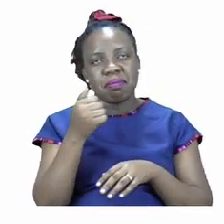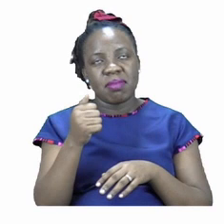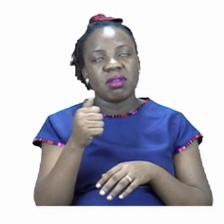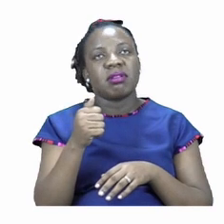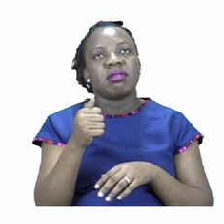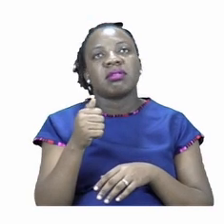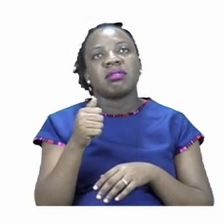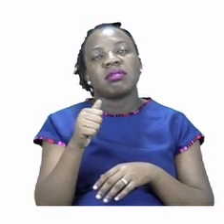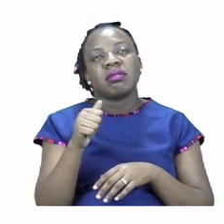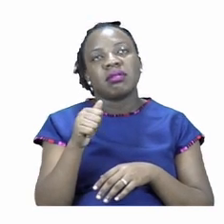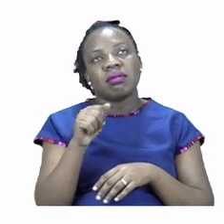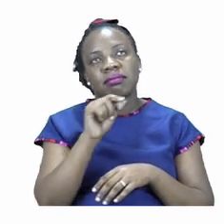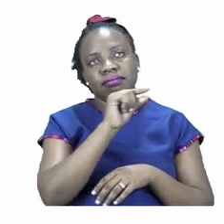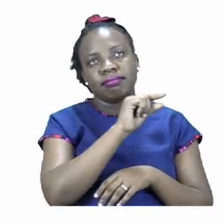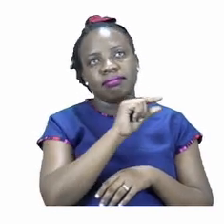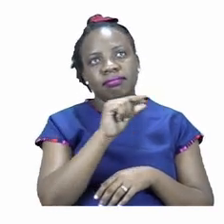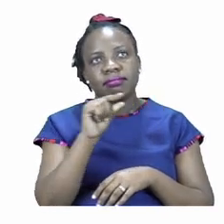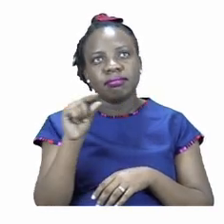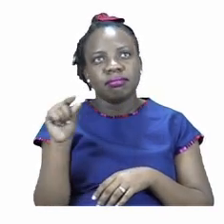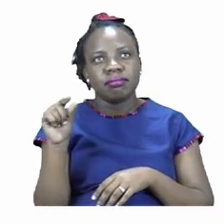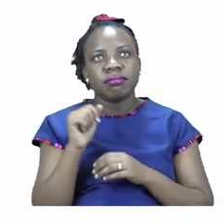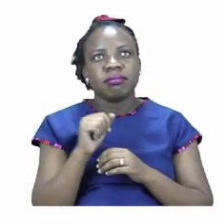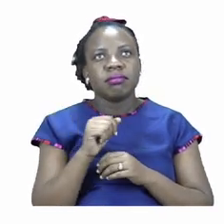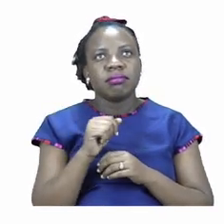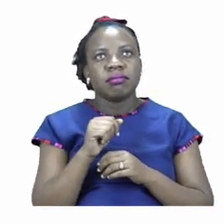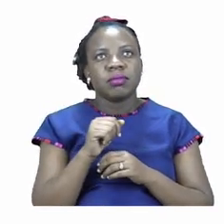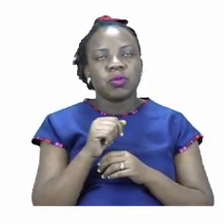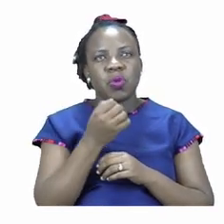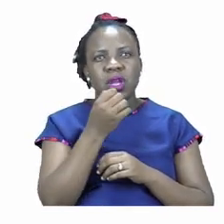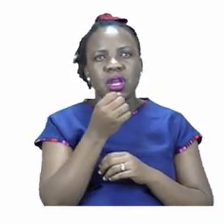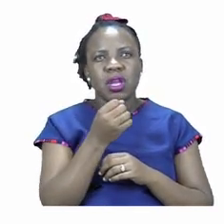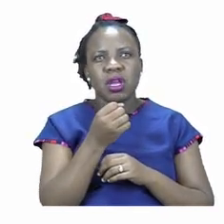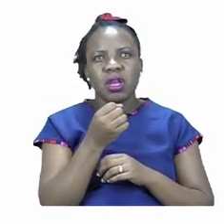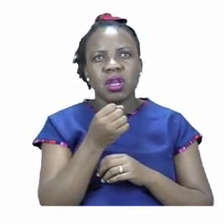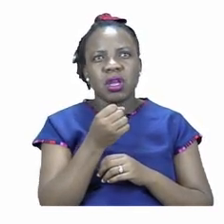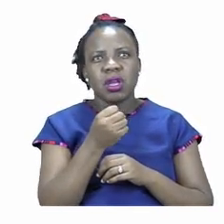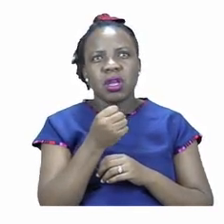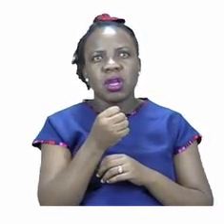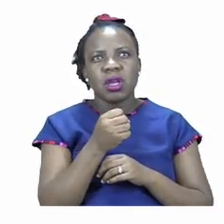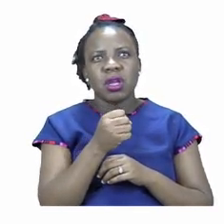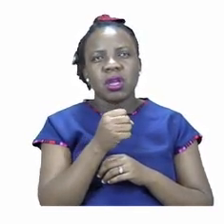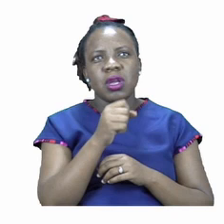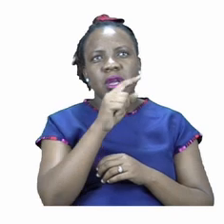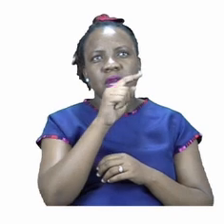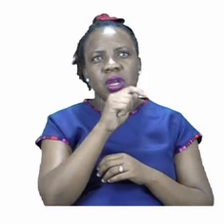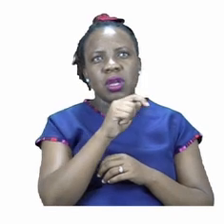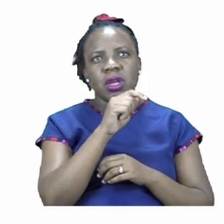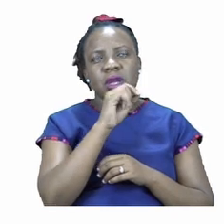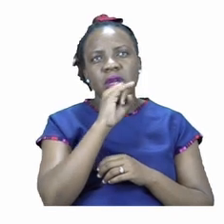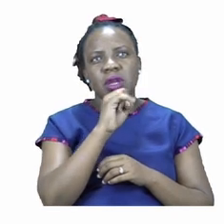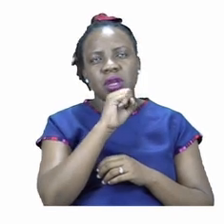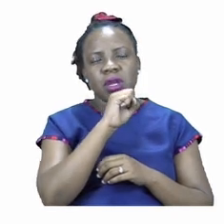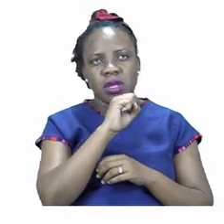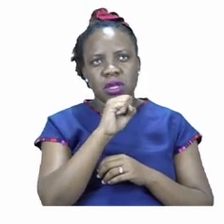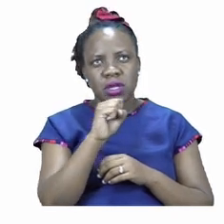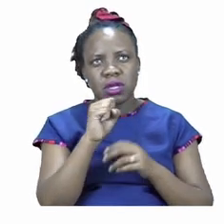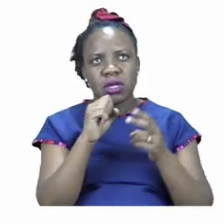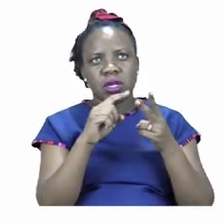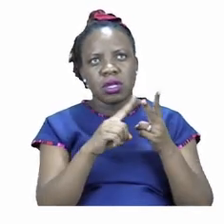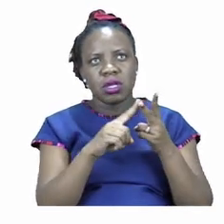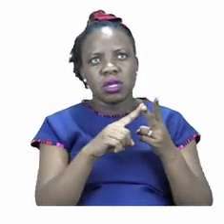It says, this and these point out things that are near the